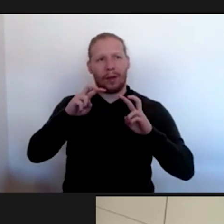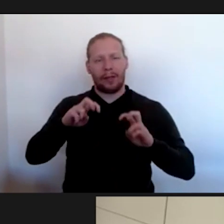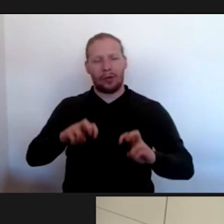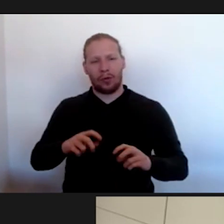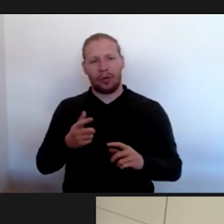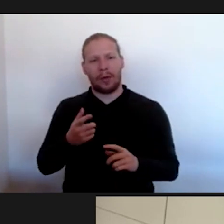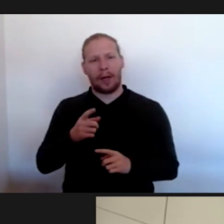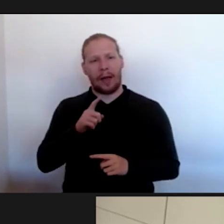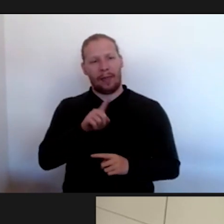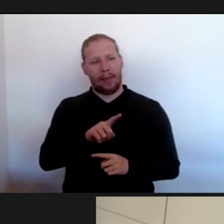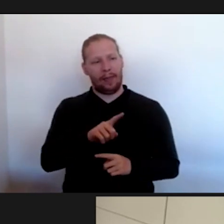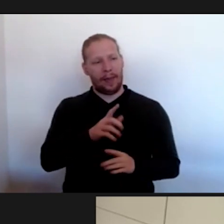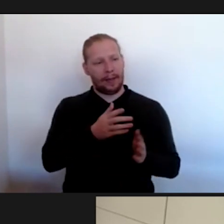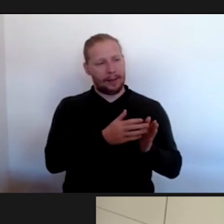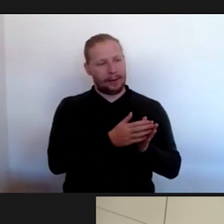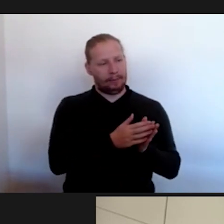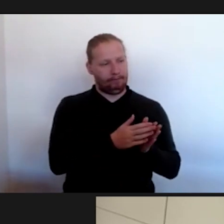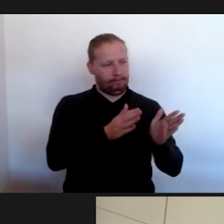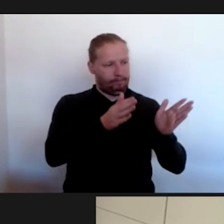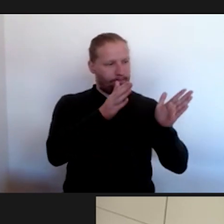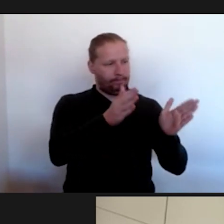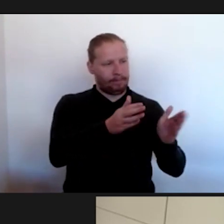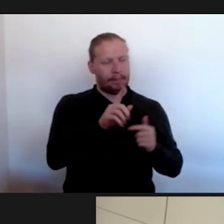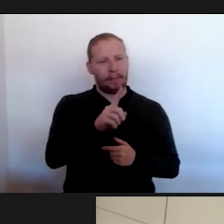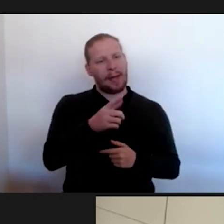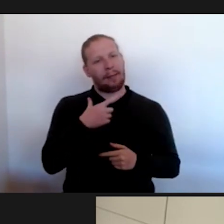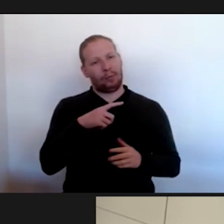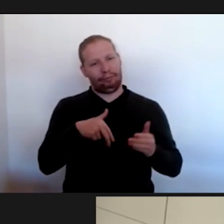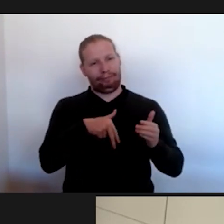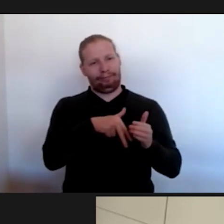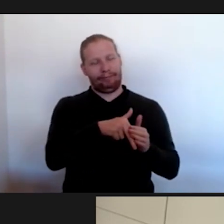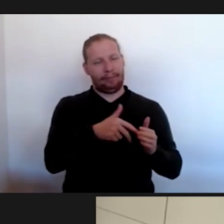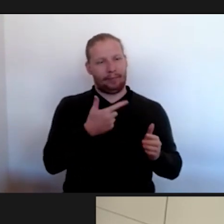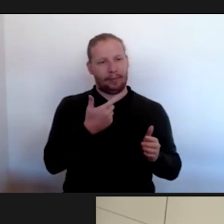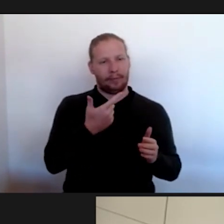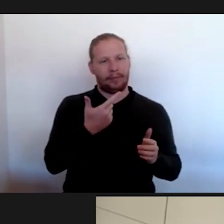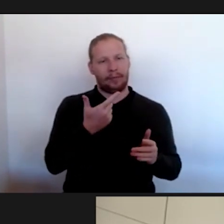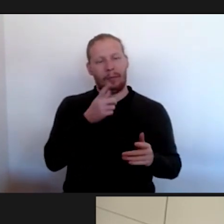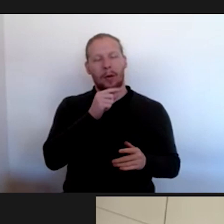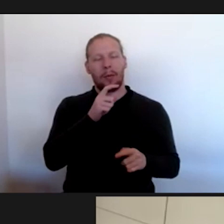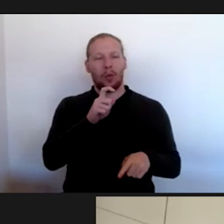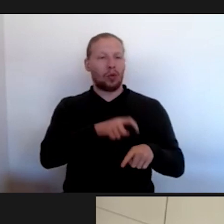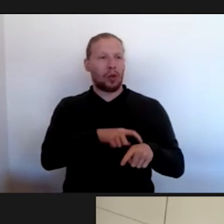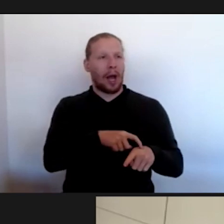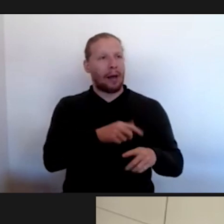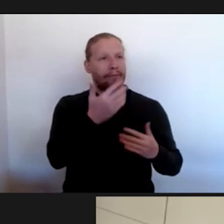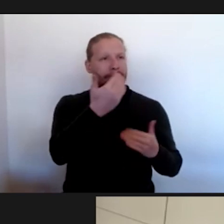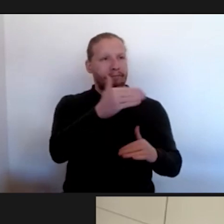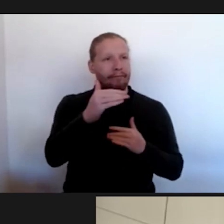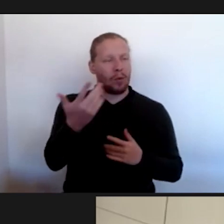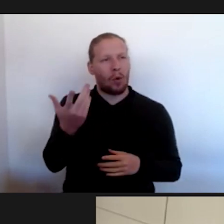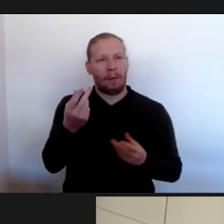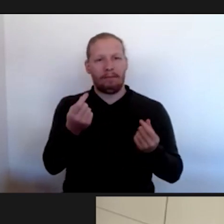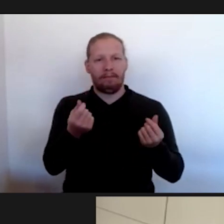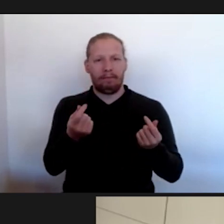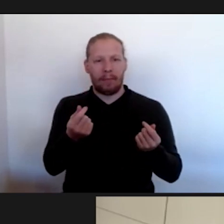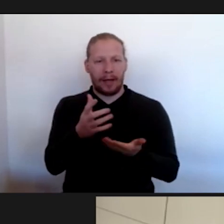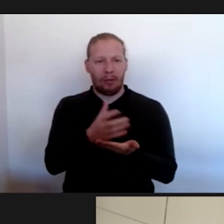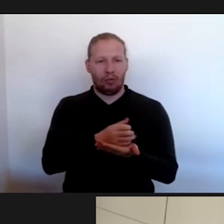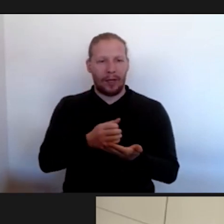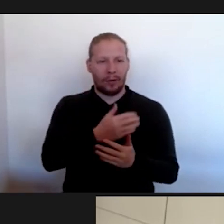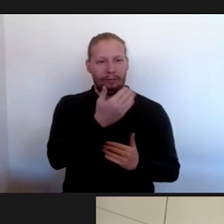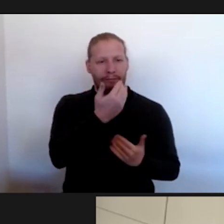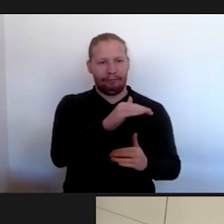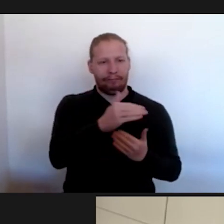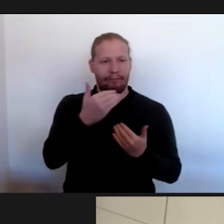this part of the spectrum, but I can't for these reasons. Maybe because time doesn't allow us to do that, money doesn't allow us to do that, XYZ.